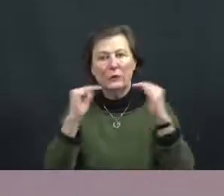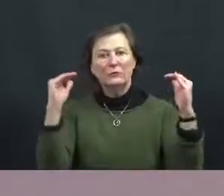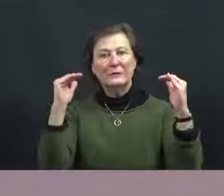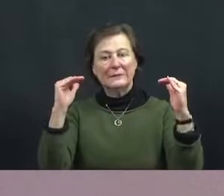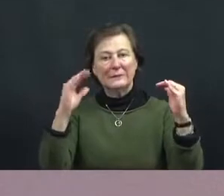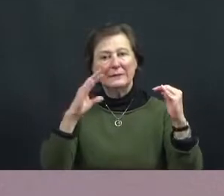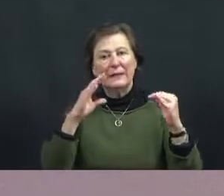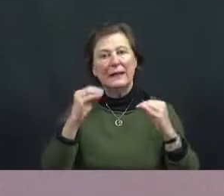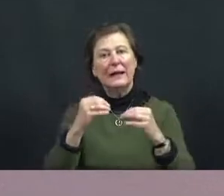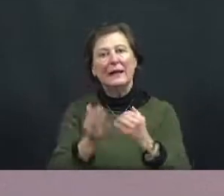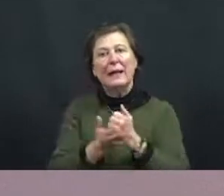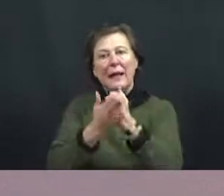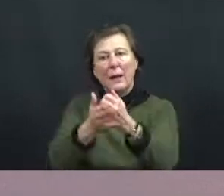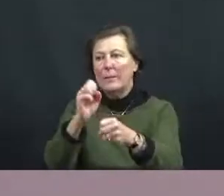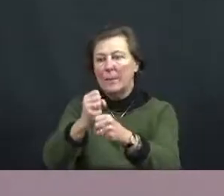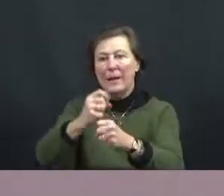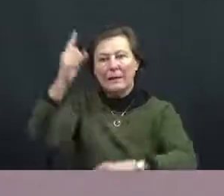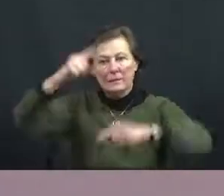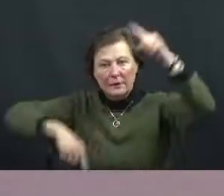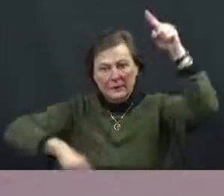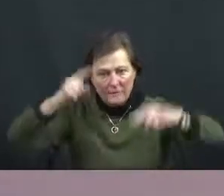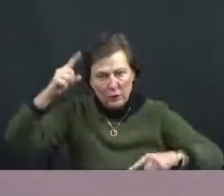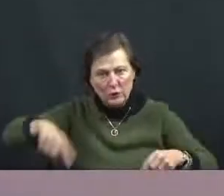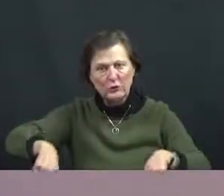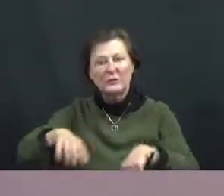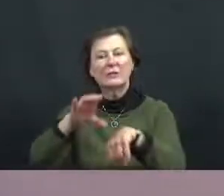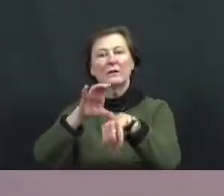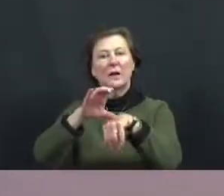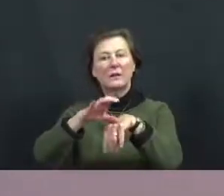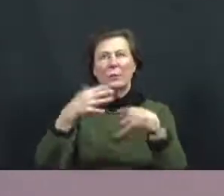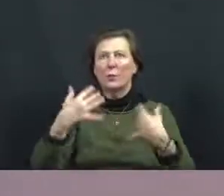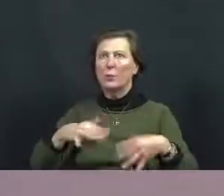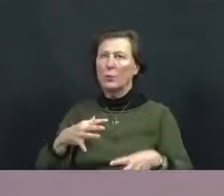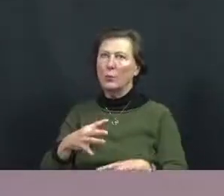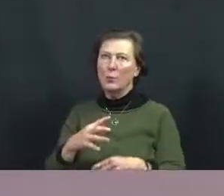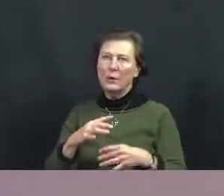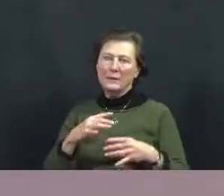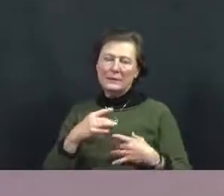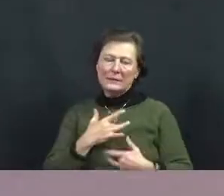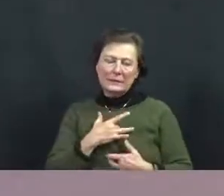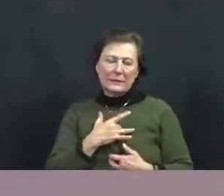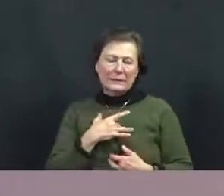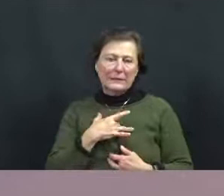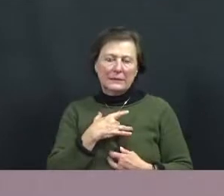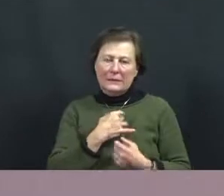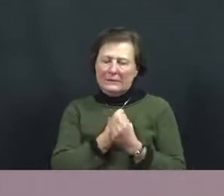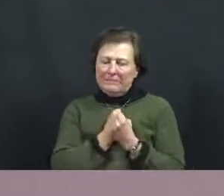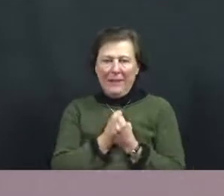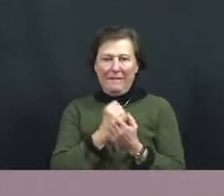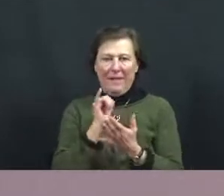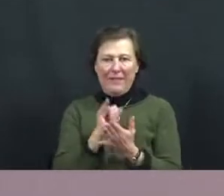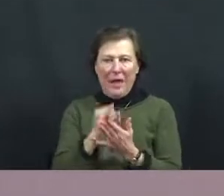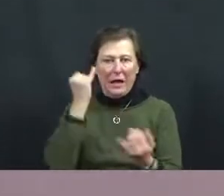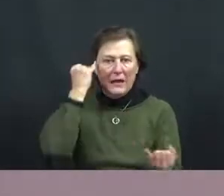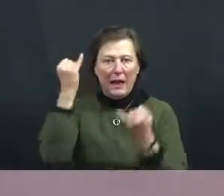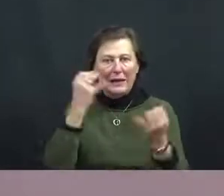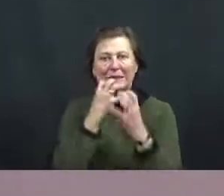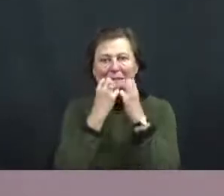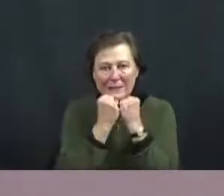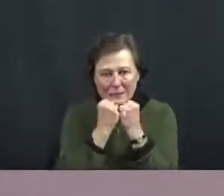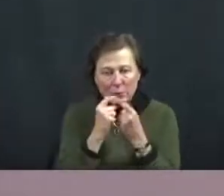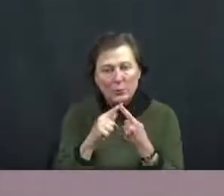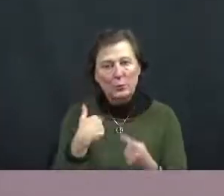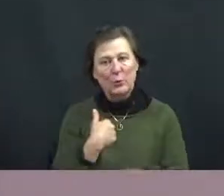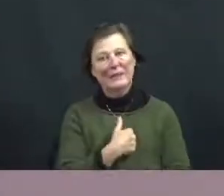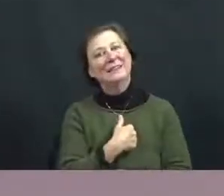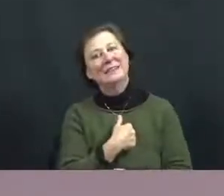diverse congregations. It's a compelling vision, dear to my heart, dear to our hearts.